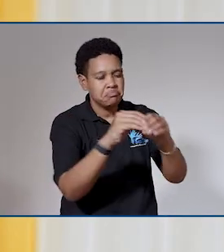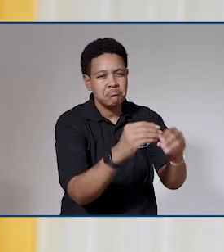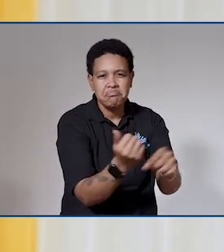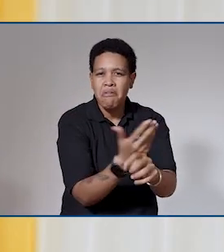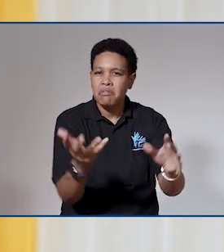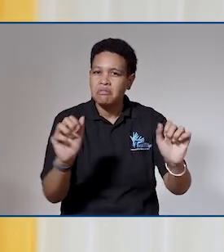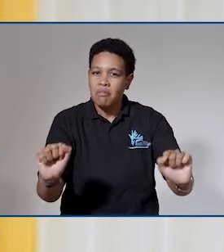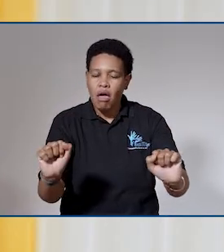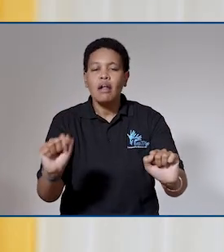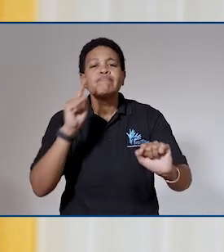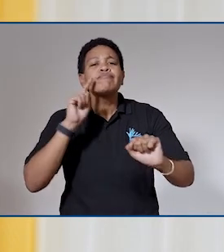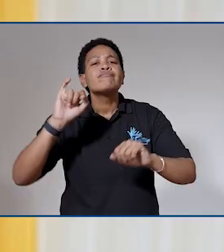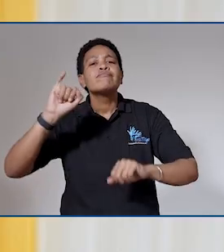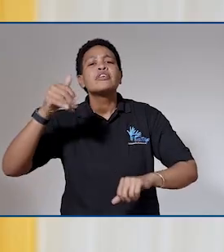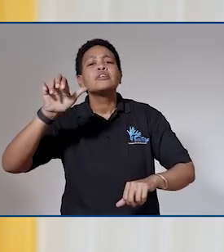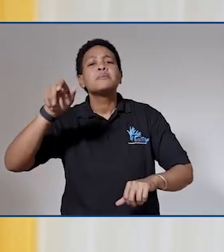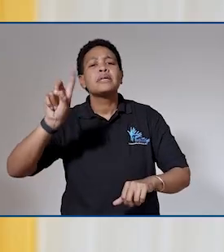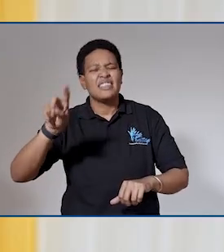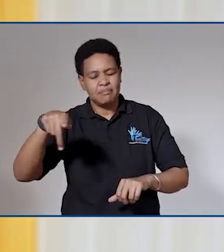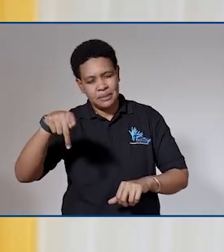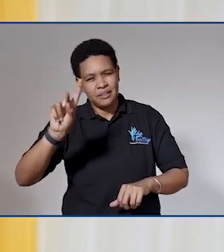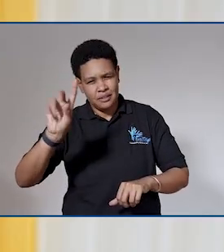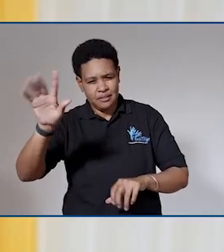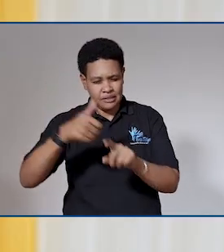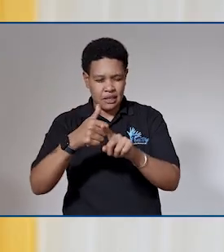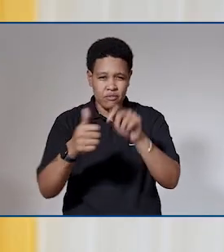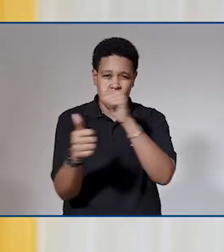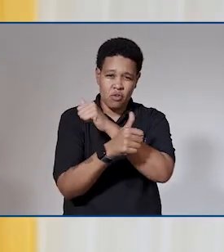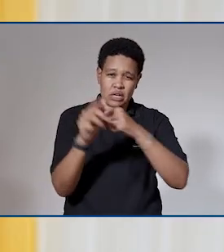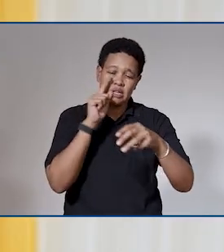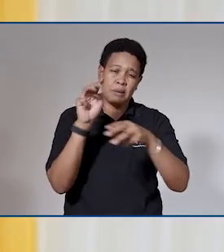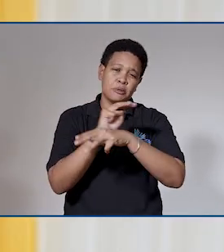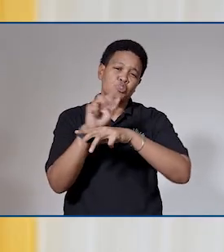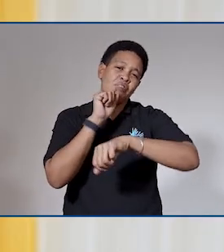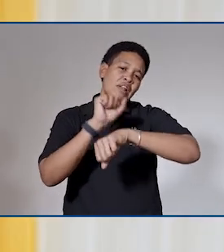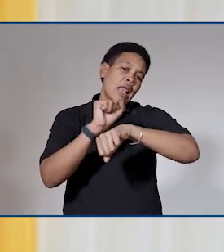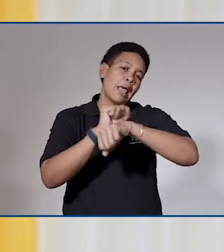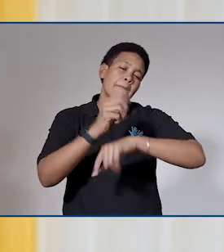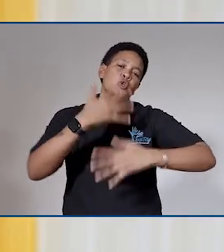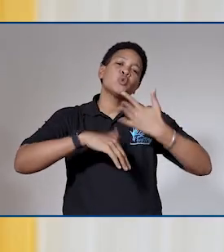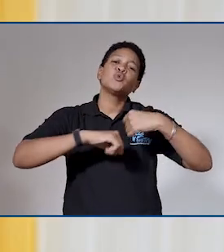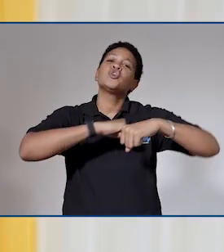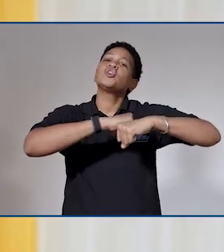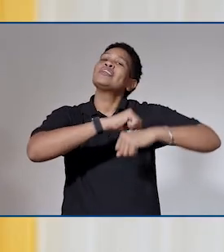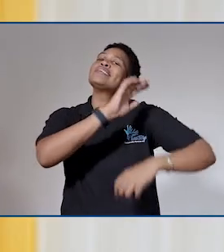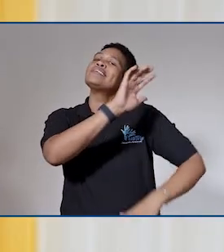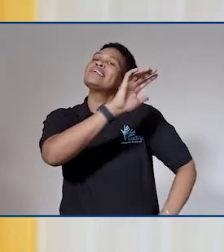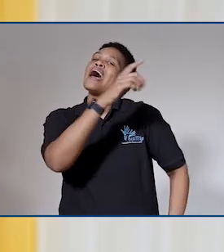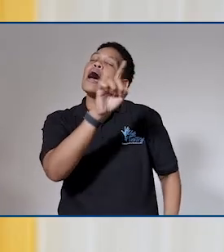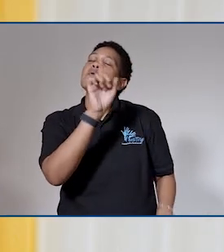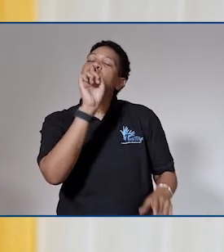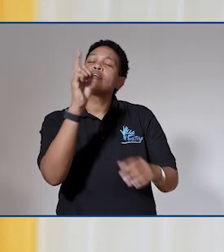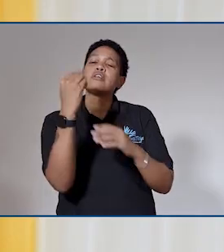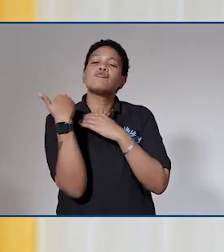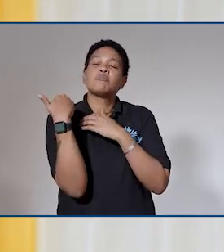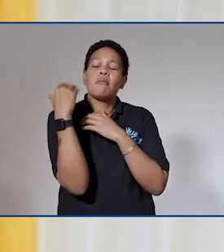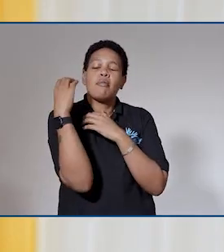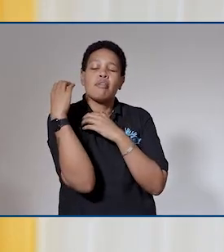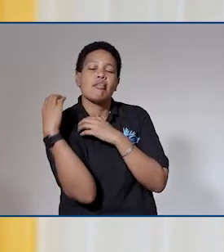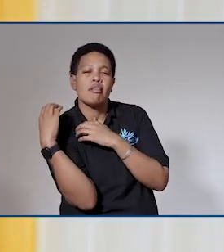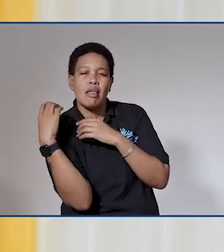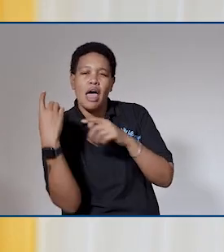for Persons with Disabilities, under the Ministry of Labour and Social Security, is charged with the responsibility